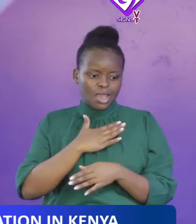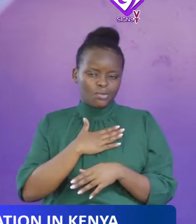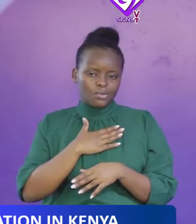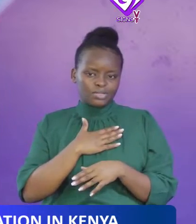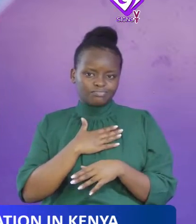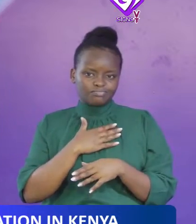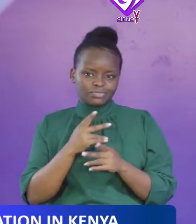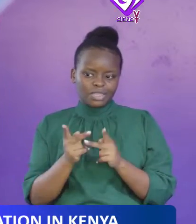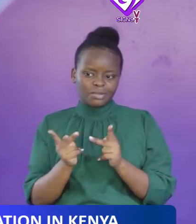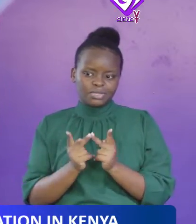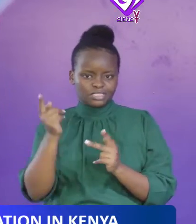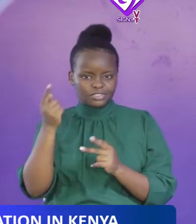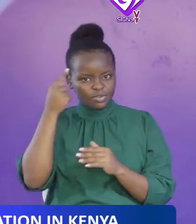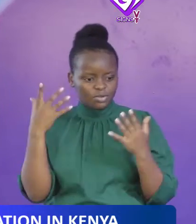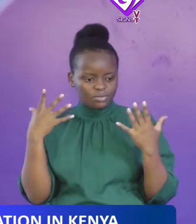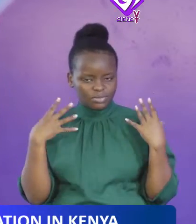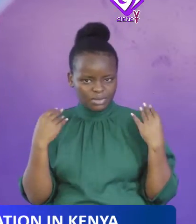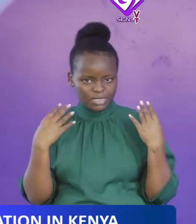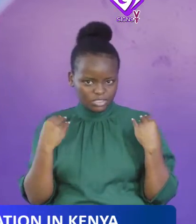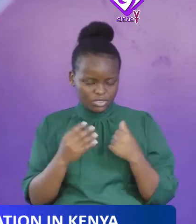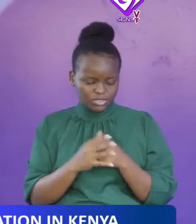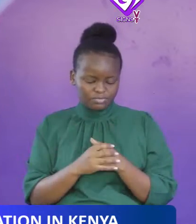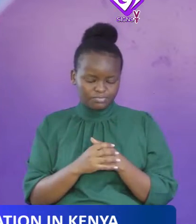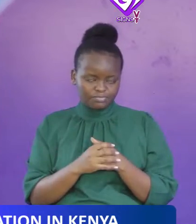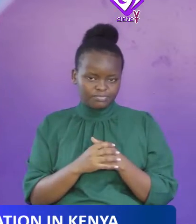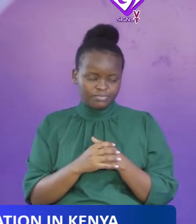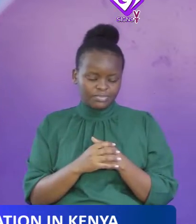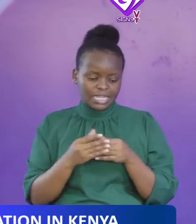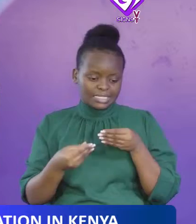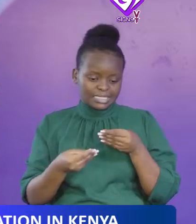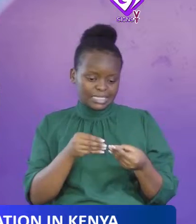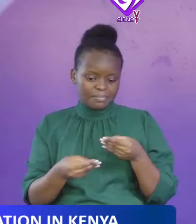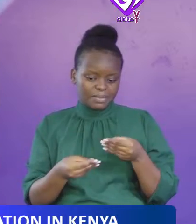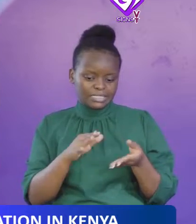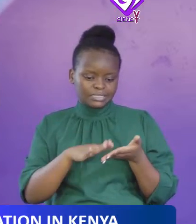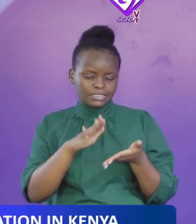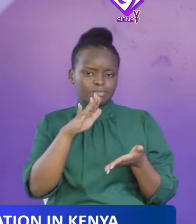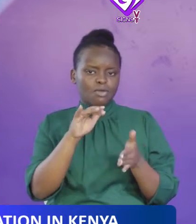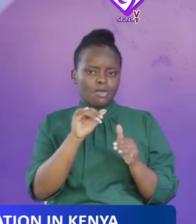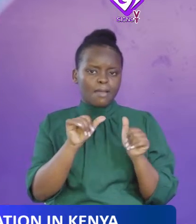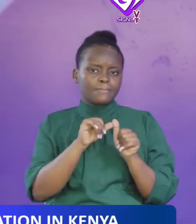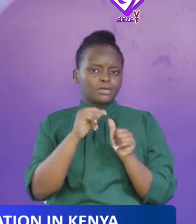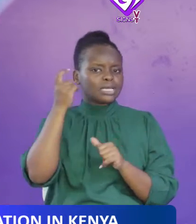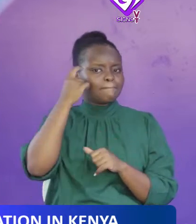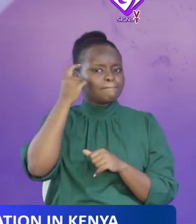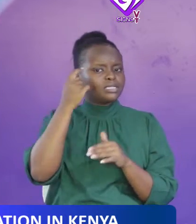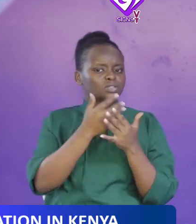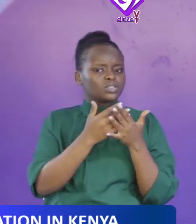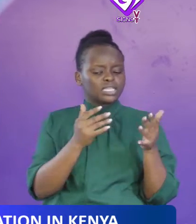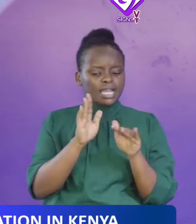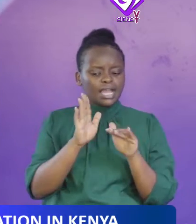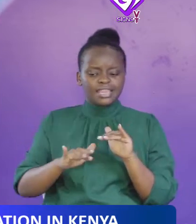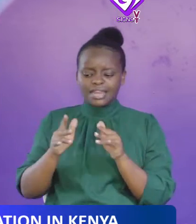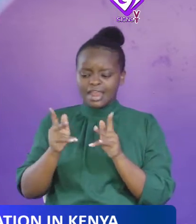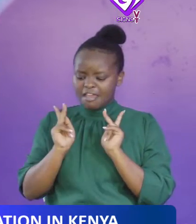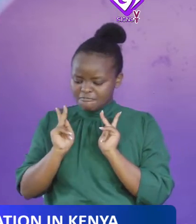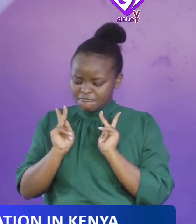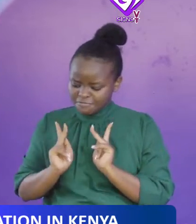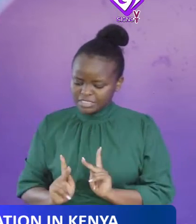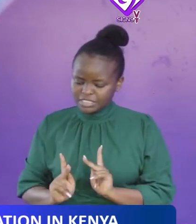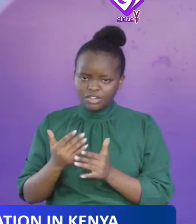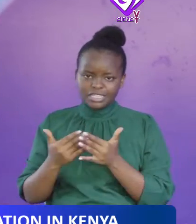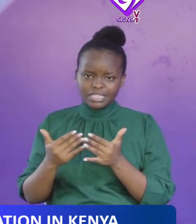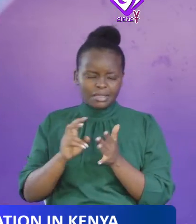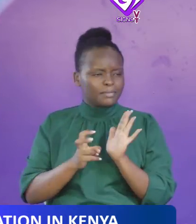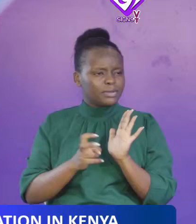operation. Yeah. If I got you right, that disability is more of a mental thing than a physical thing, do you